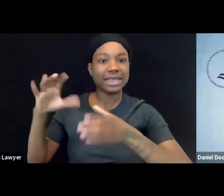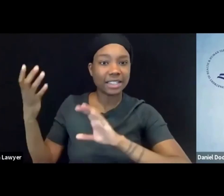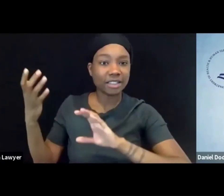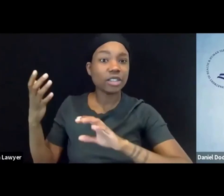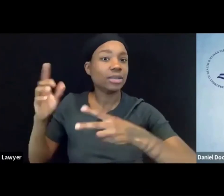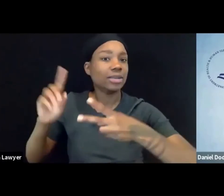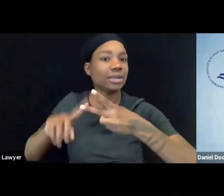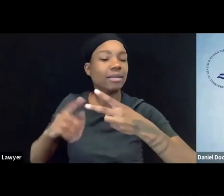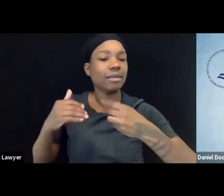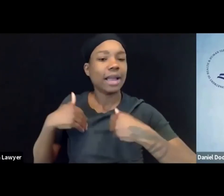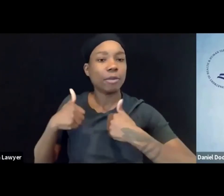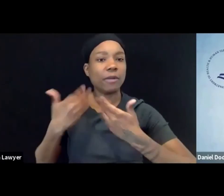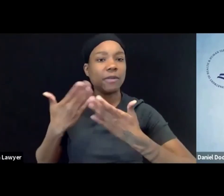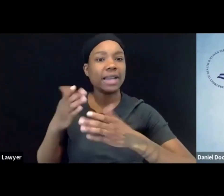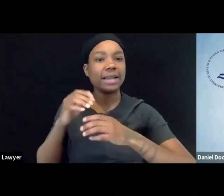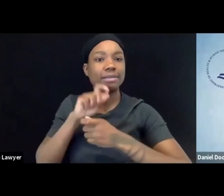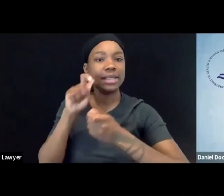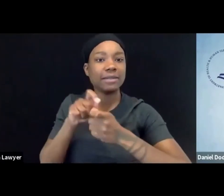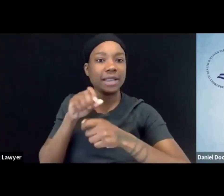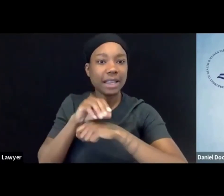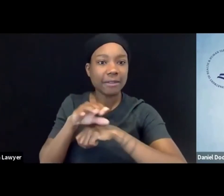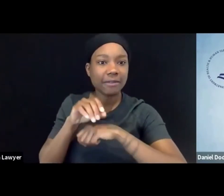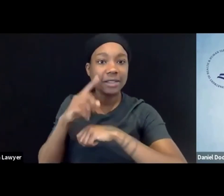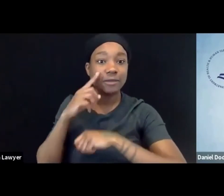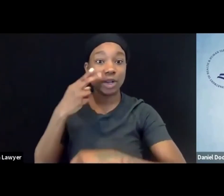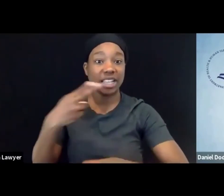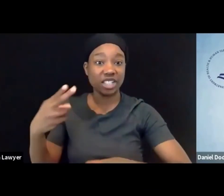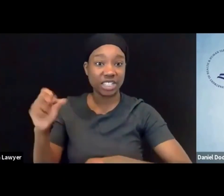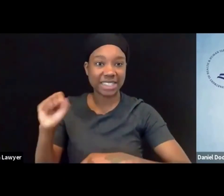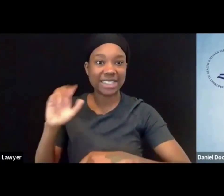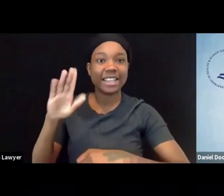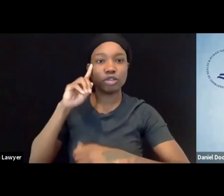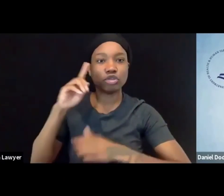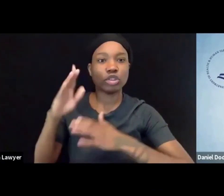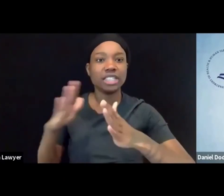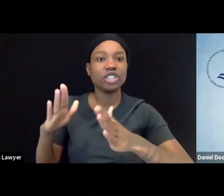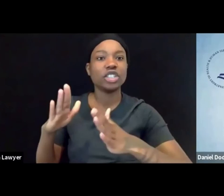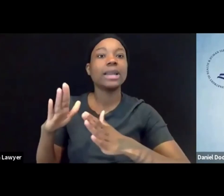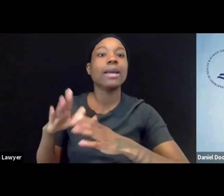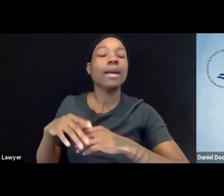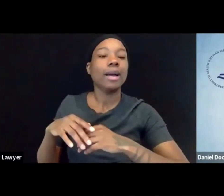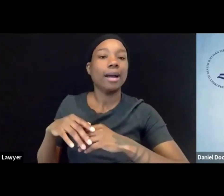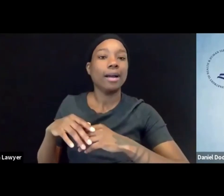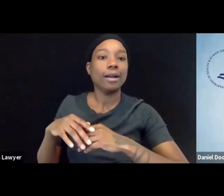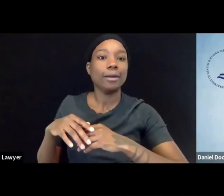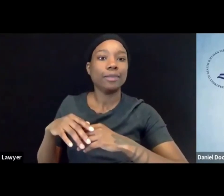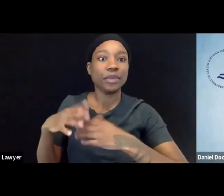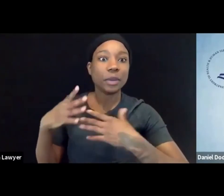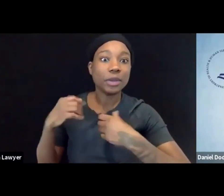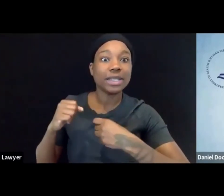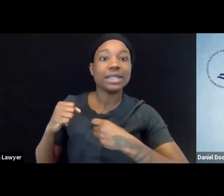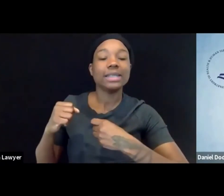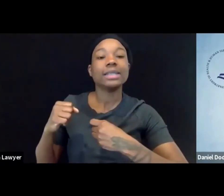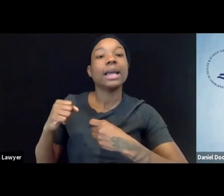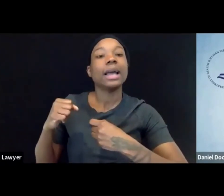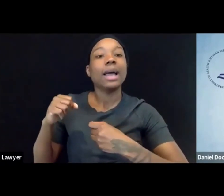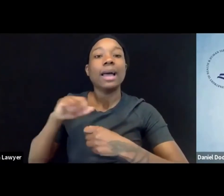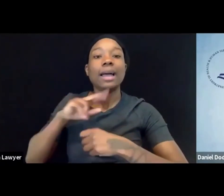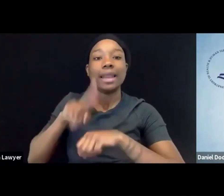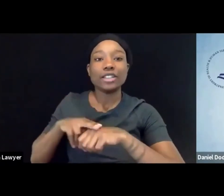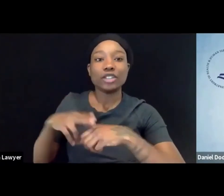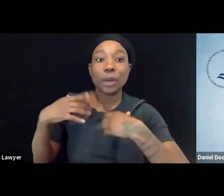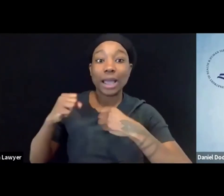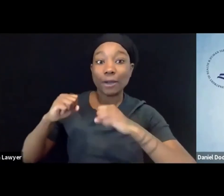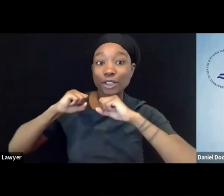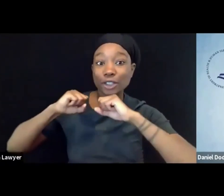National Stockpile, the National Disaster Medical System, and National Biosurveillance Enterprise. That should ring a bell because we talked a little